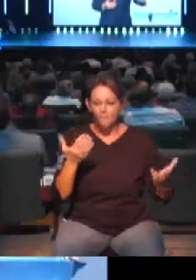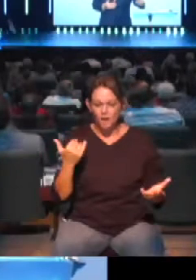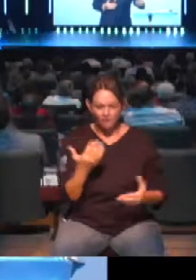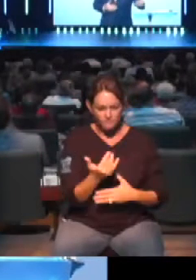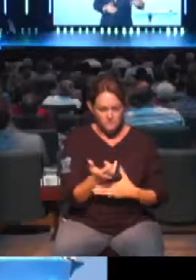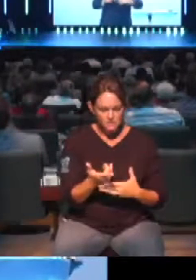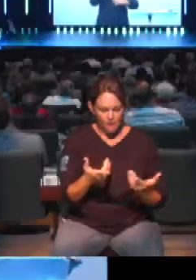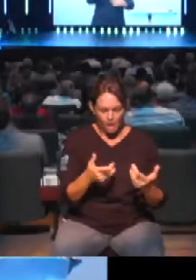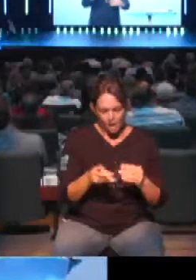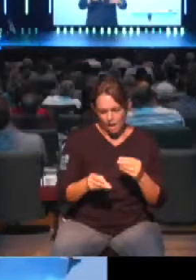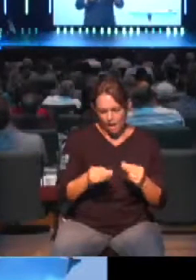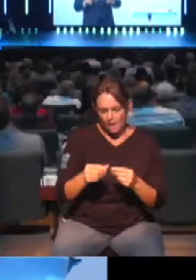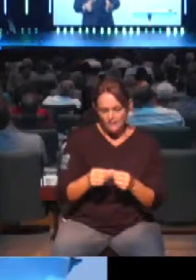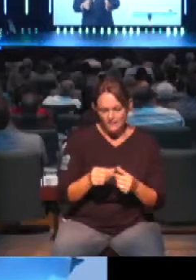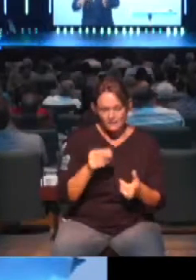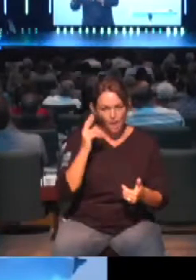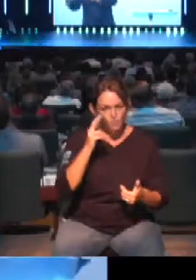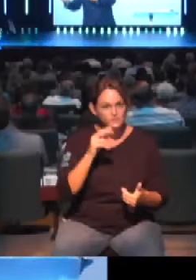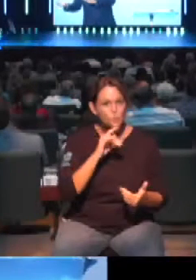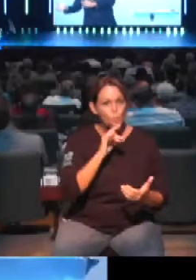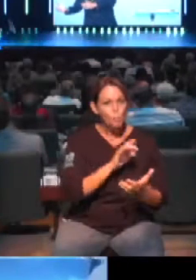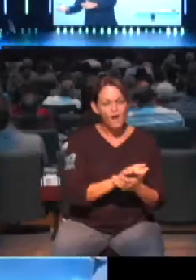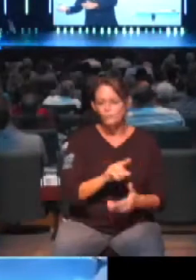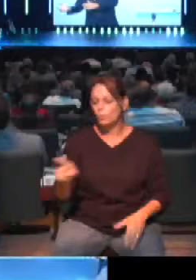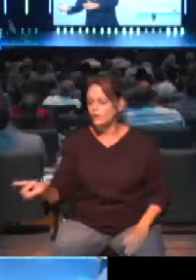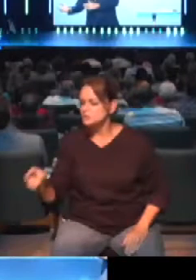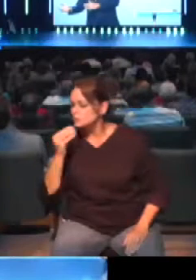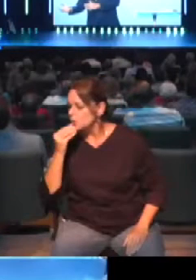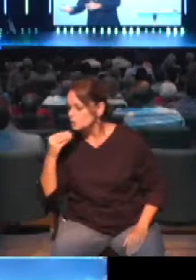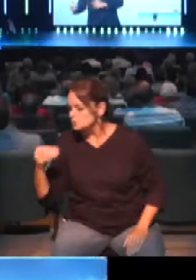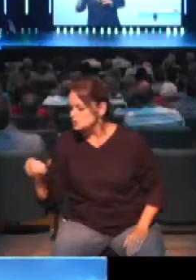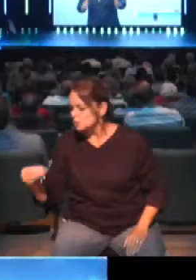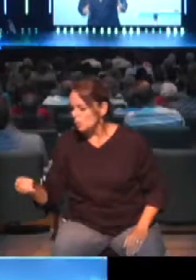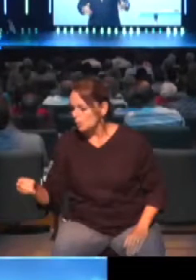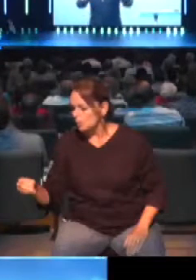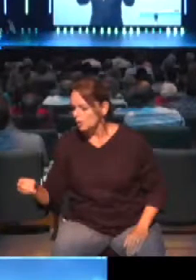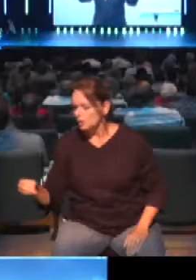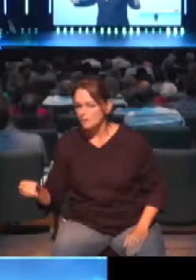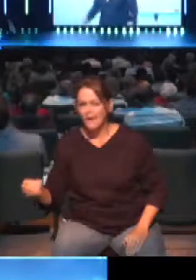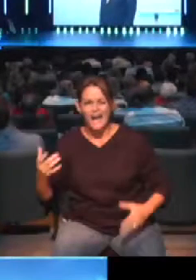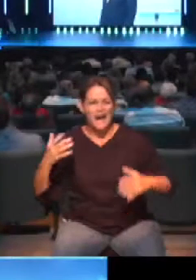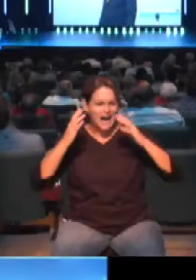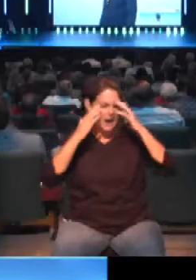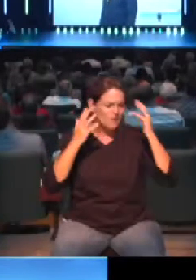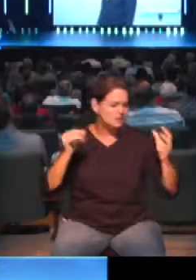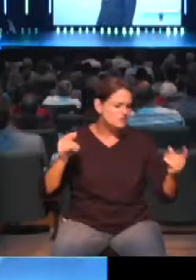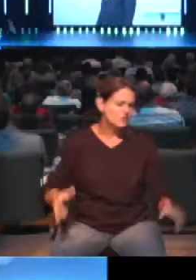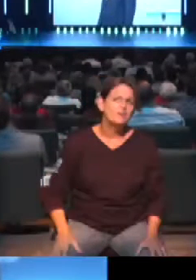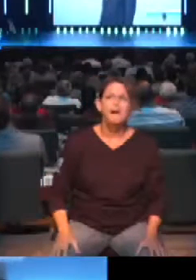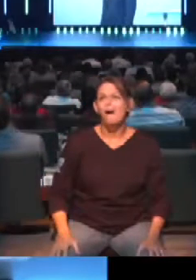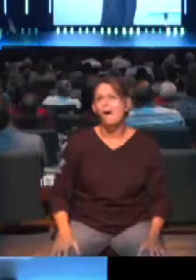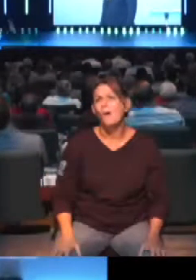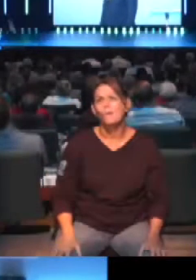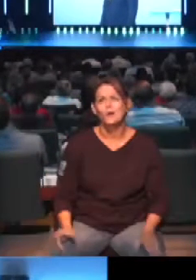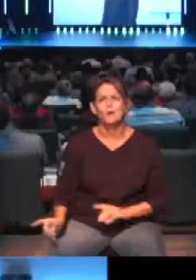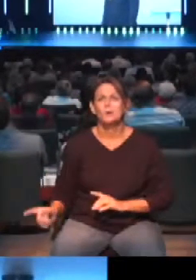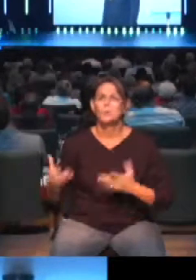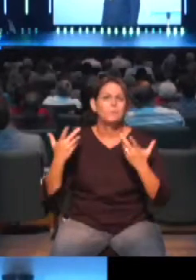So I go online and I notice that my wife has been to the grocery store that day. I don't say, oh, that's great, sugar, we're cursed.